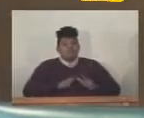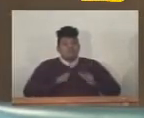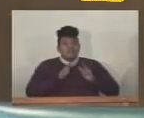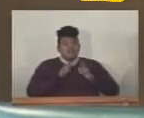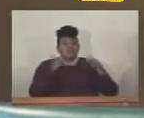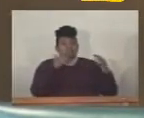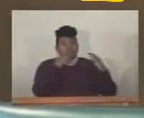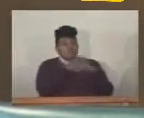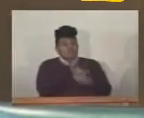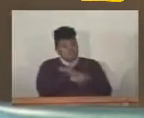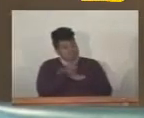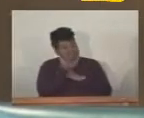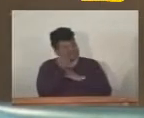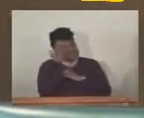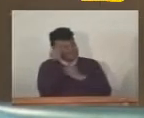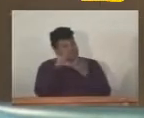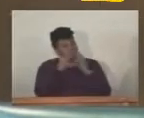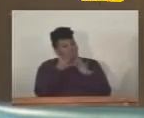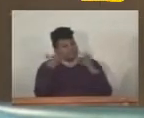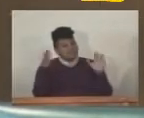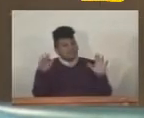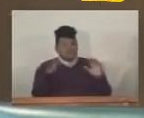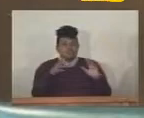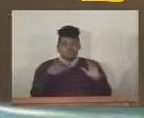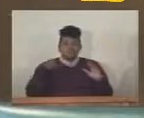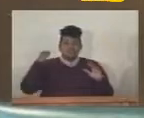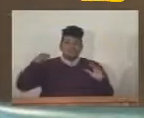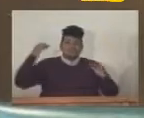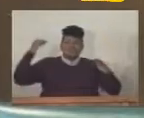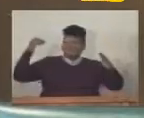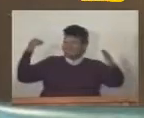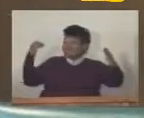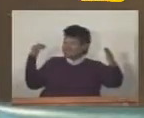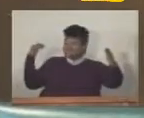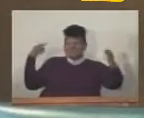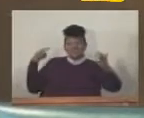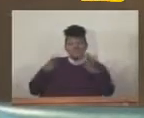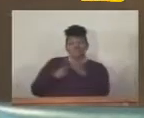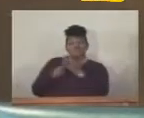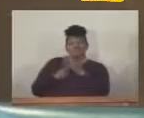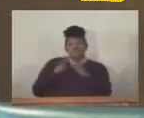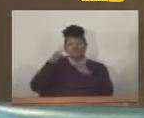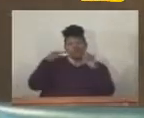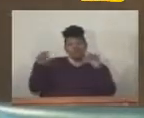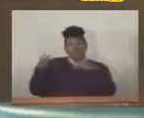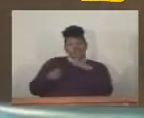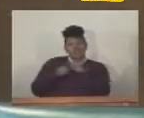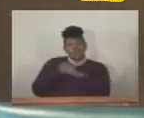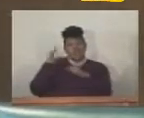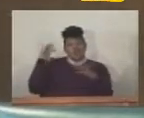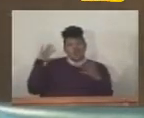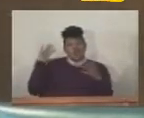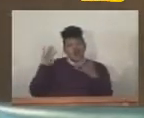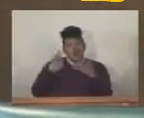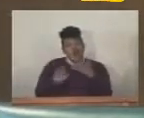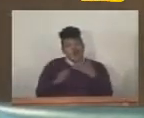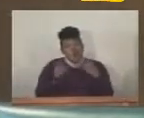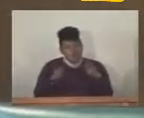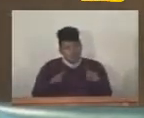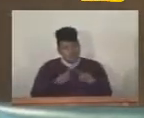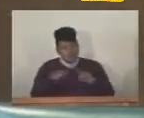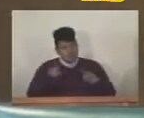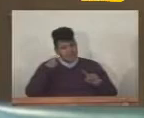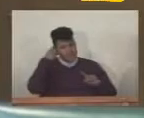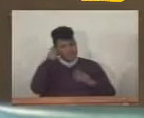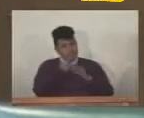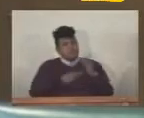crime as far back as we would like to. We can debate the varying reasons. But I think both